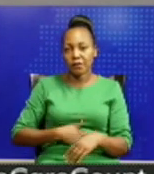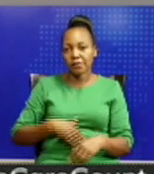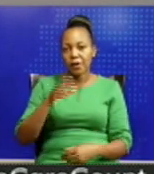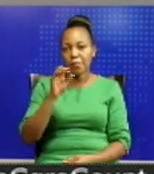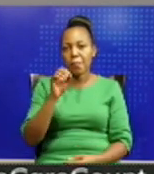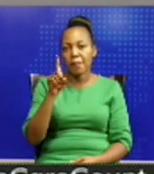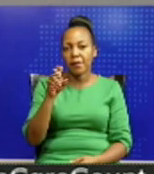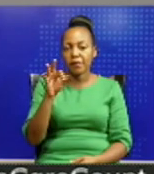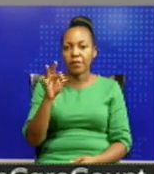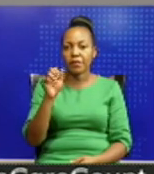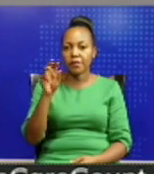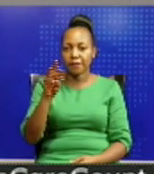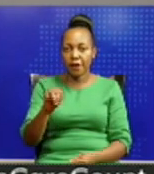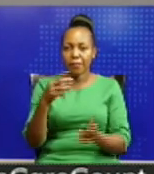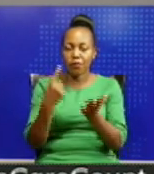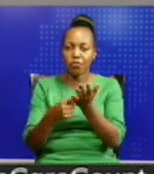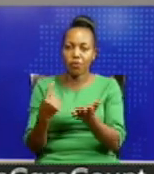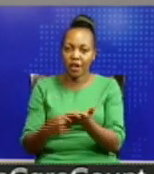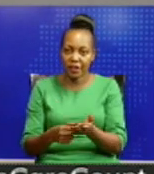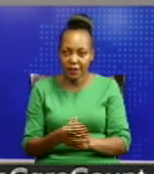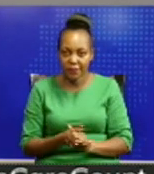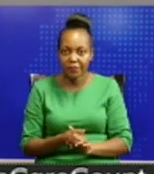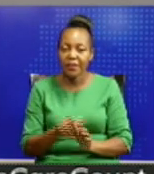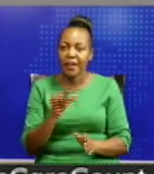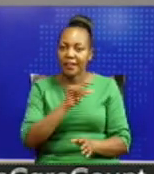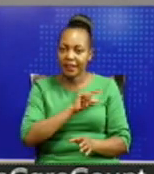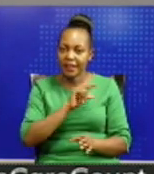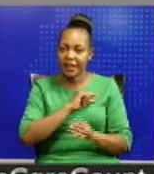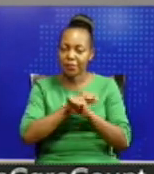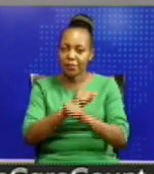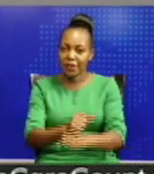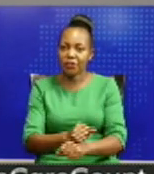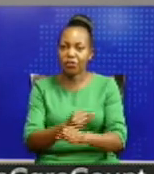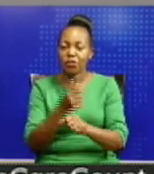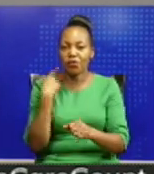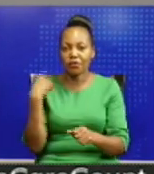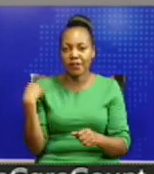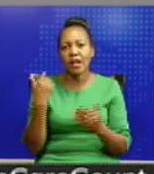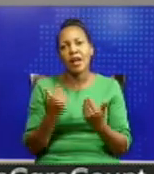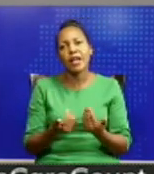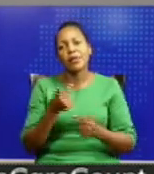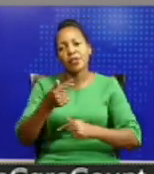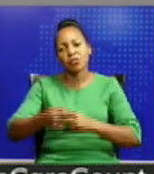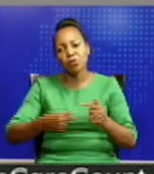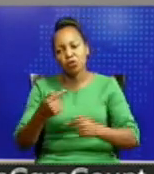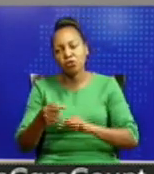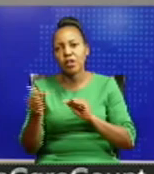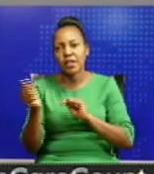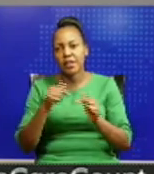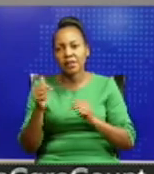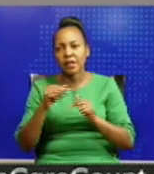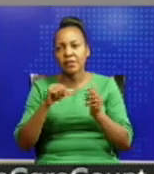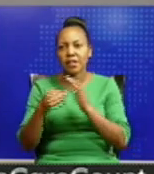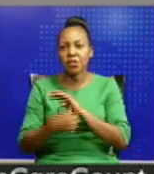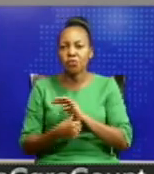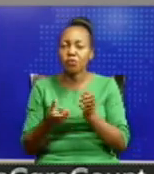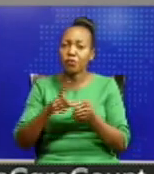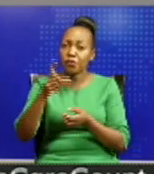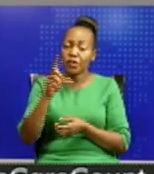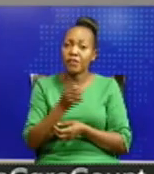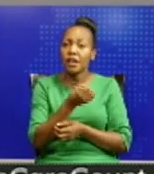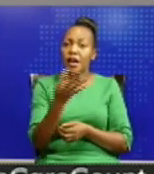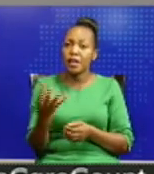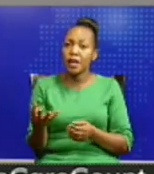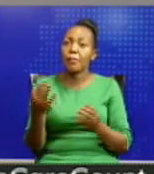of Oxfam Uganda, gender and protection coordinator with Oxfam Uganda. Let's continue and talk about the issue of rising cases